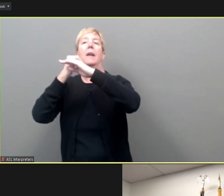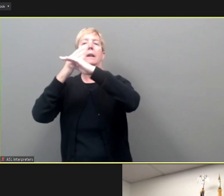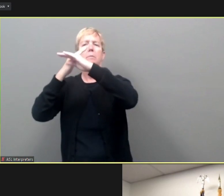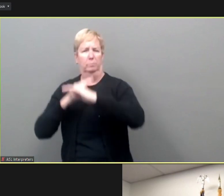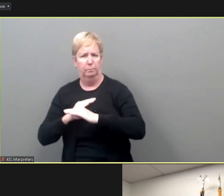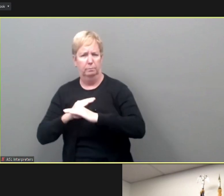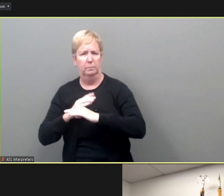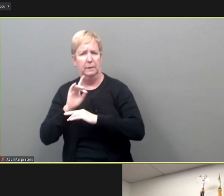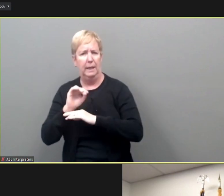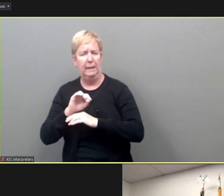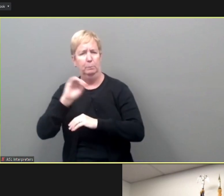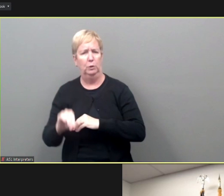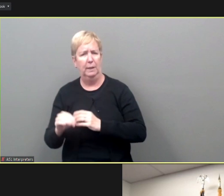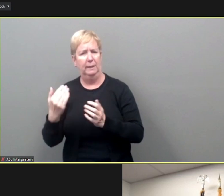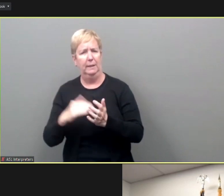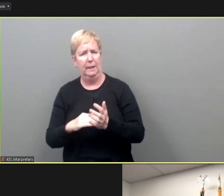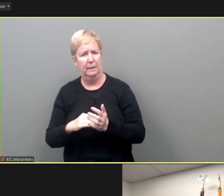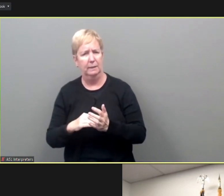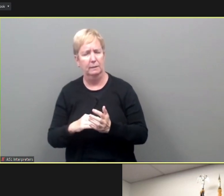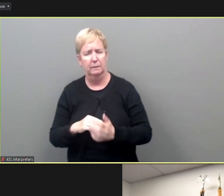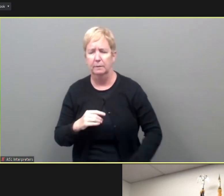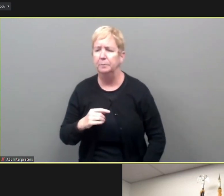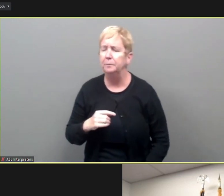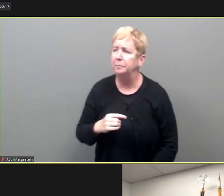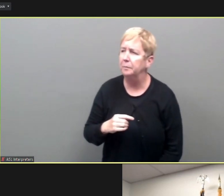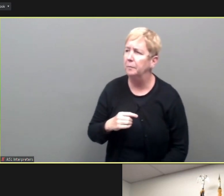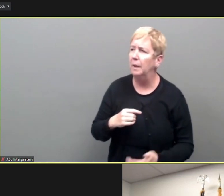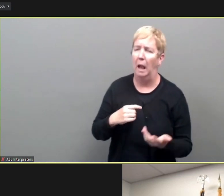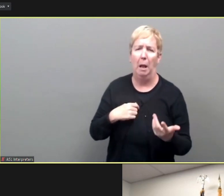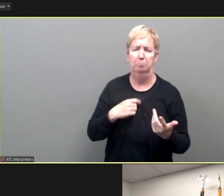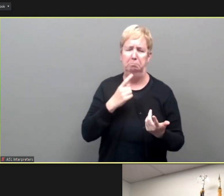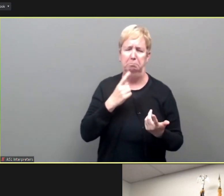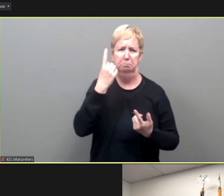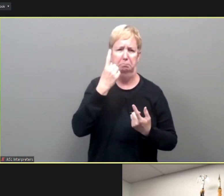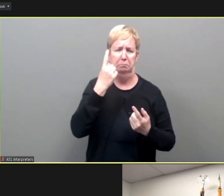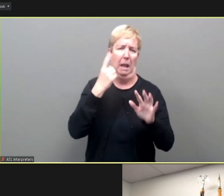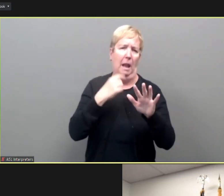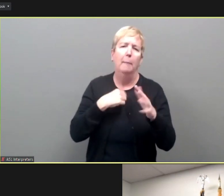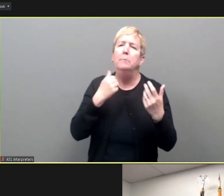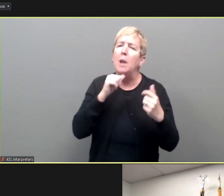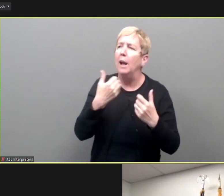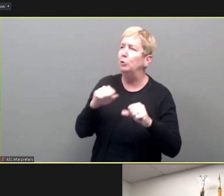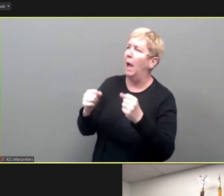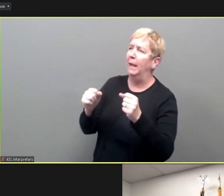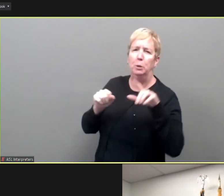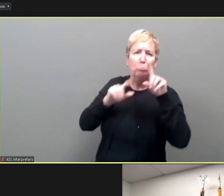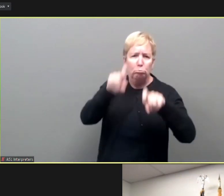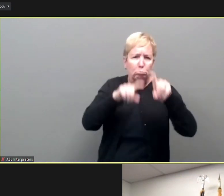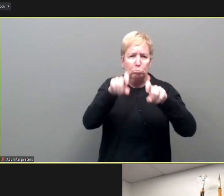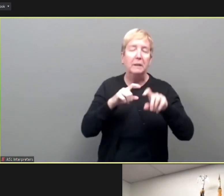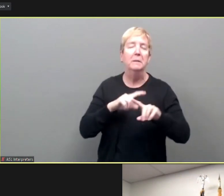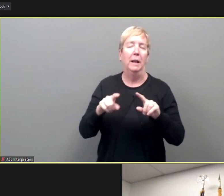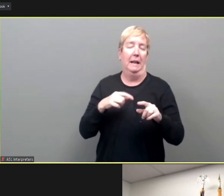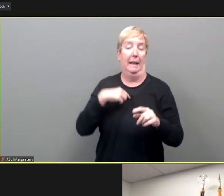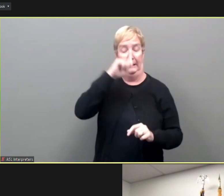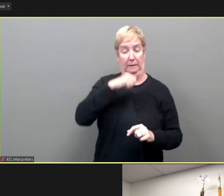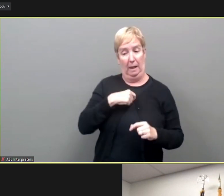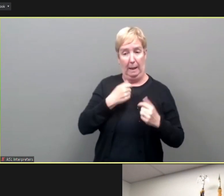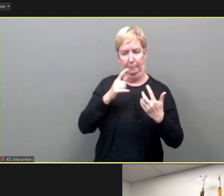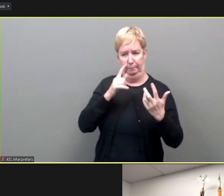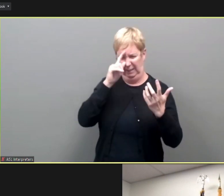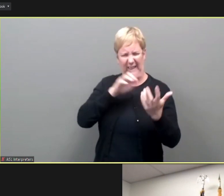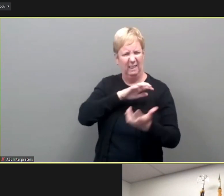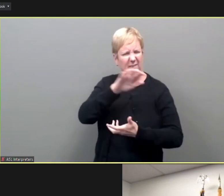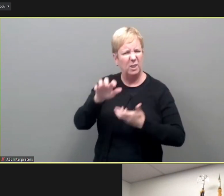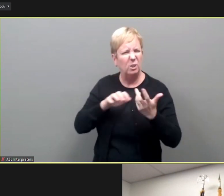I guess the bigger question, I'm not trying to crunch a bunch of questions into one question, but I guess the bigger issue is that I'm not